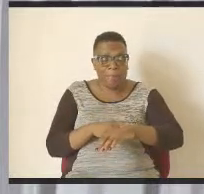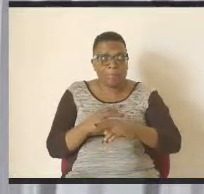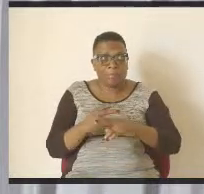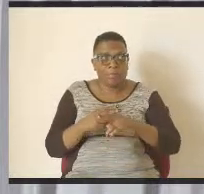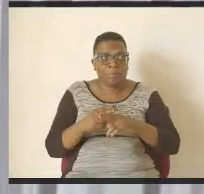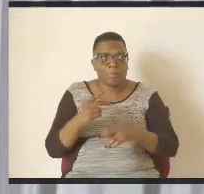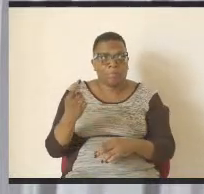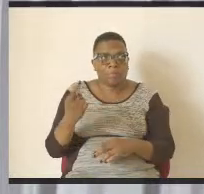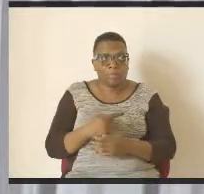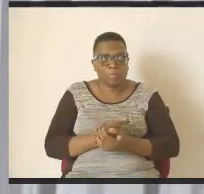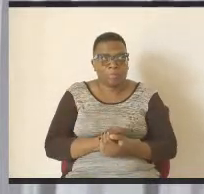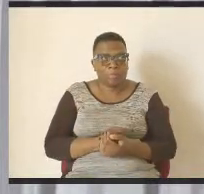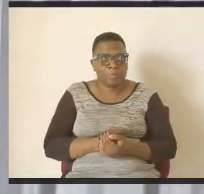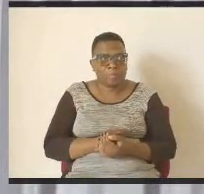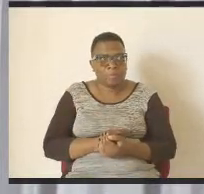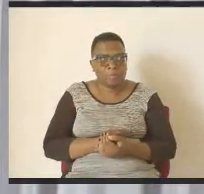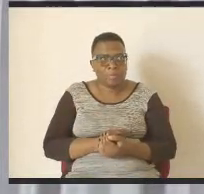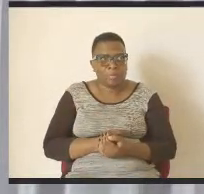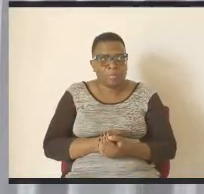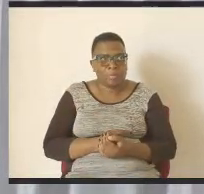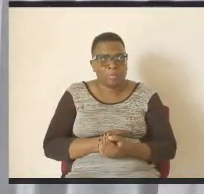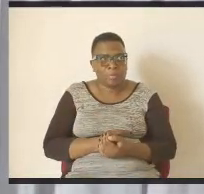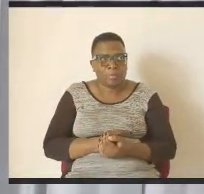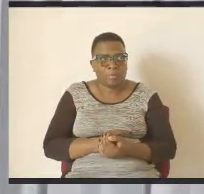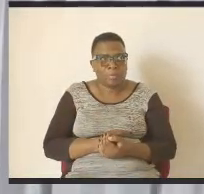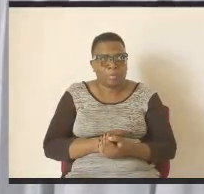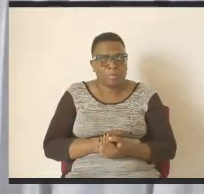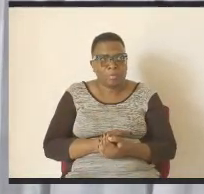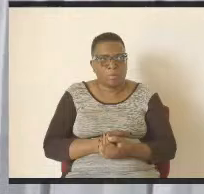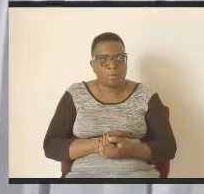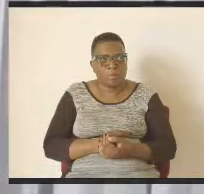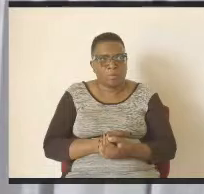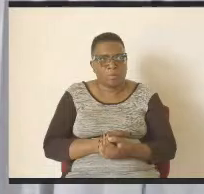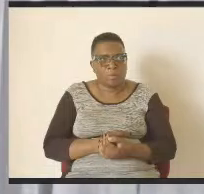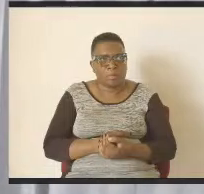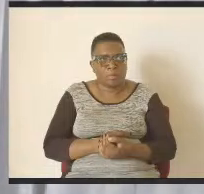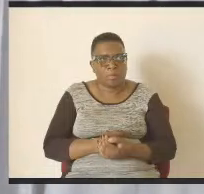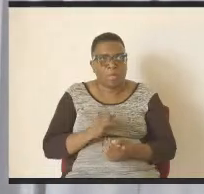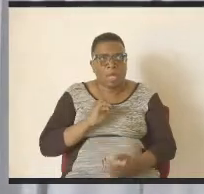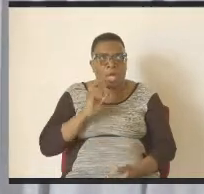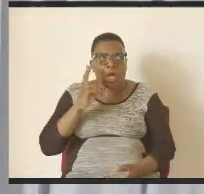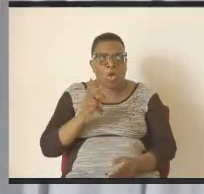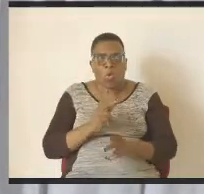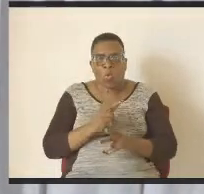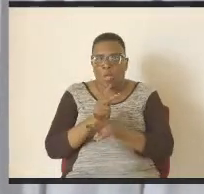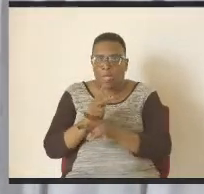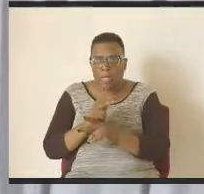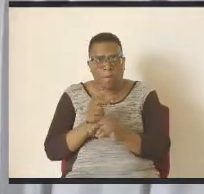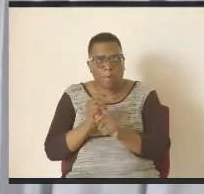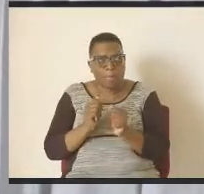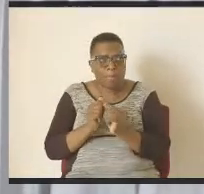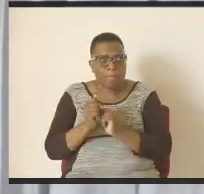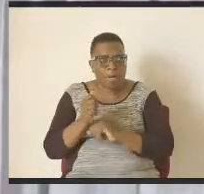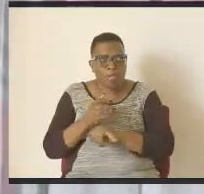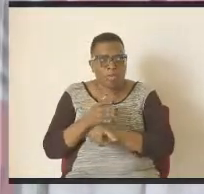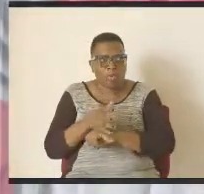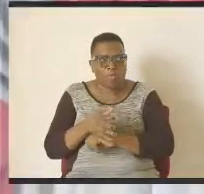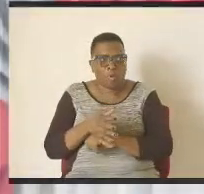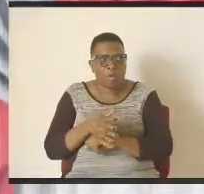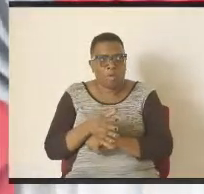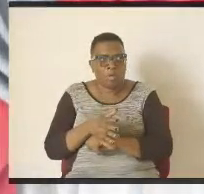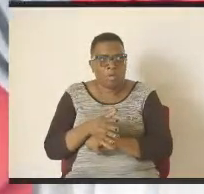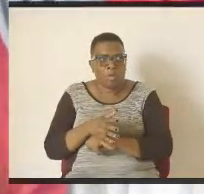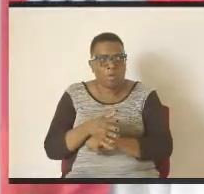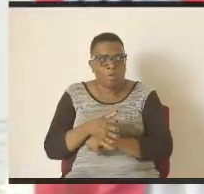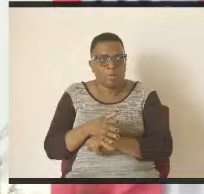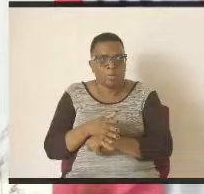hand. My time is at hand. I will keep the Passover. Not only keep it, but he is